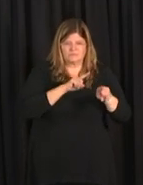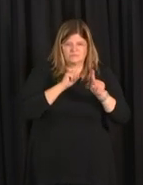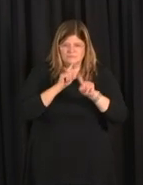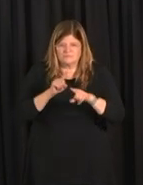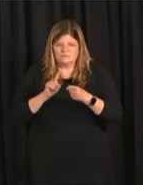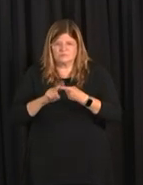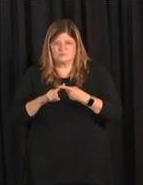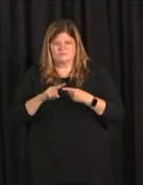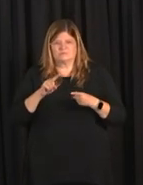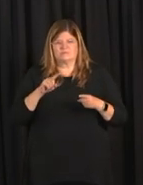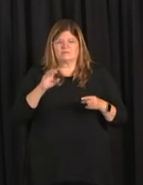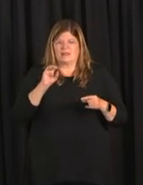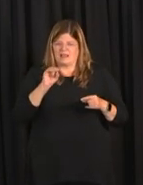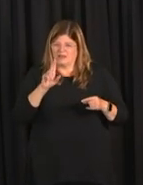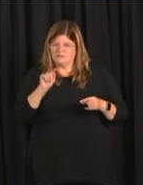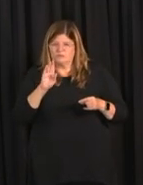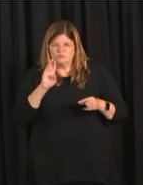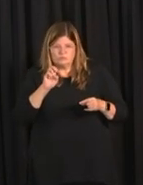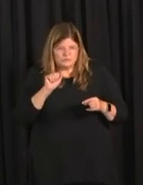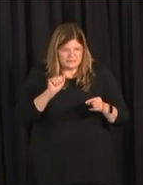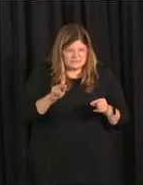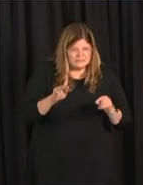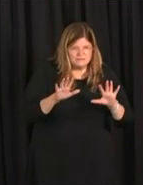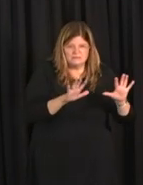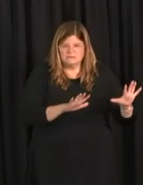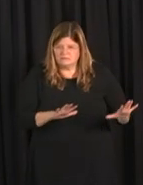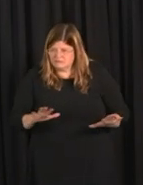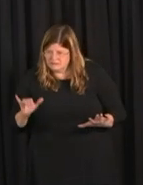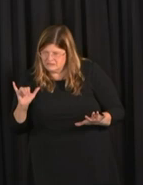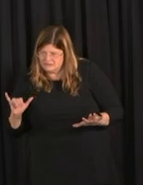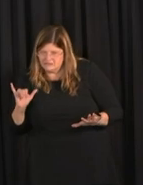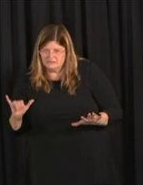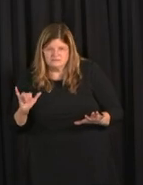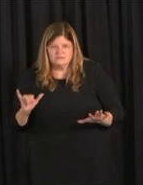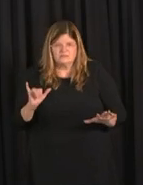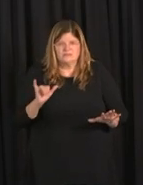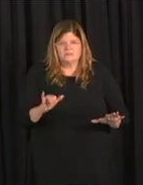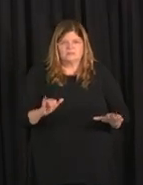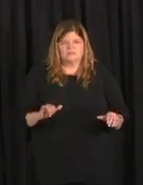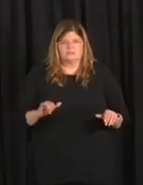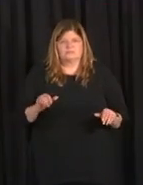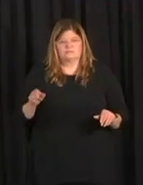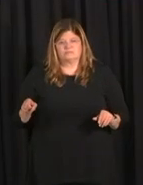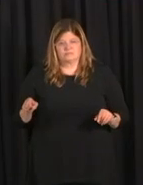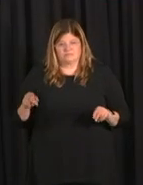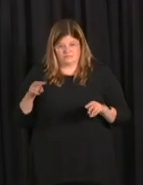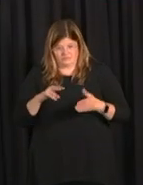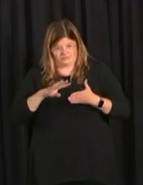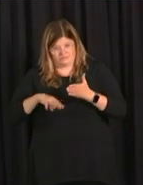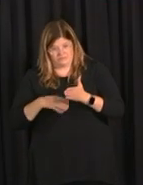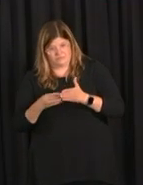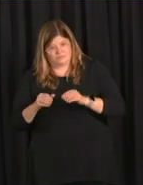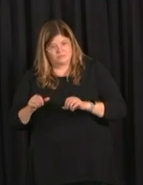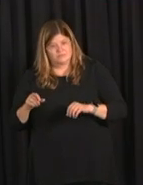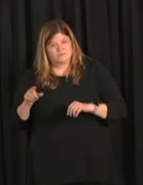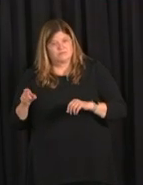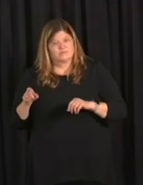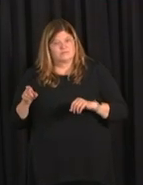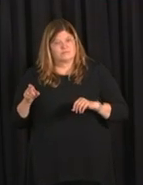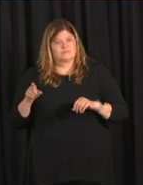clusters. We've now put some things out there to help people follow along to see where we're going. And so when I look at that chart that is up right